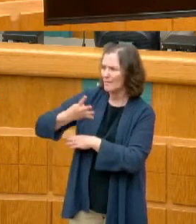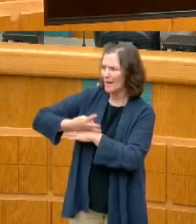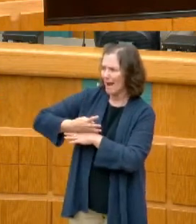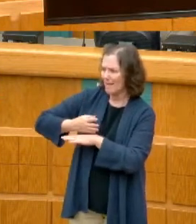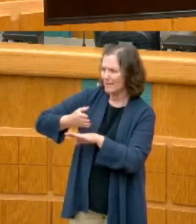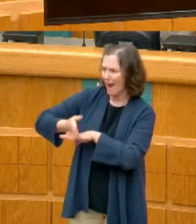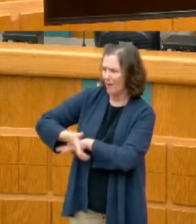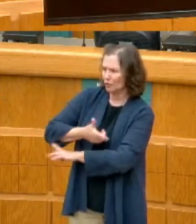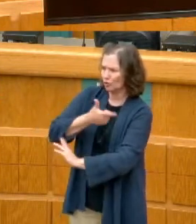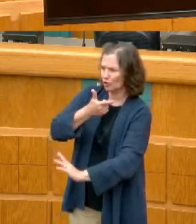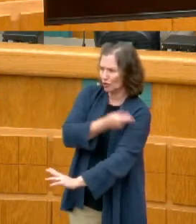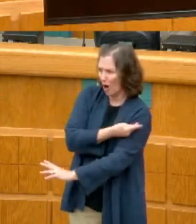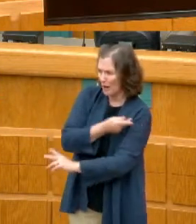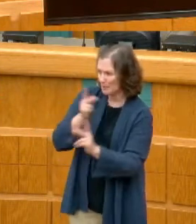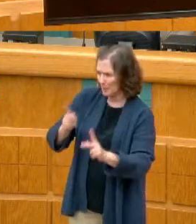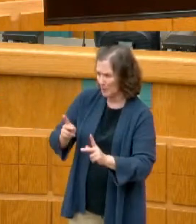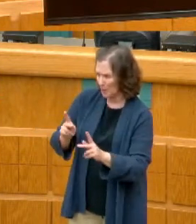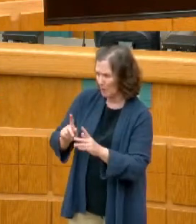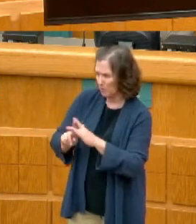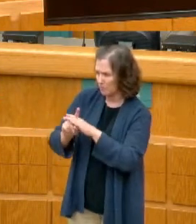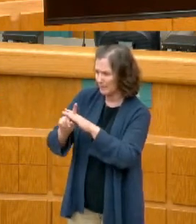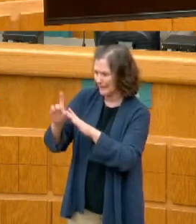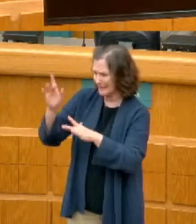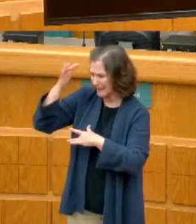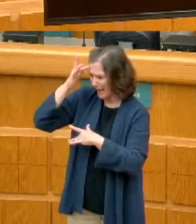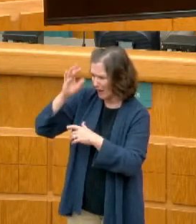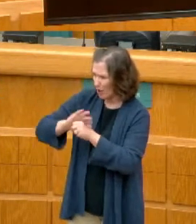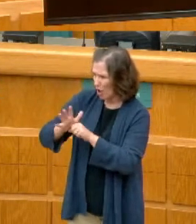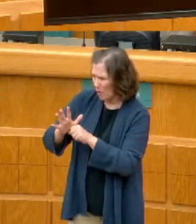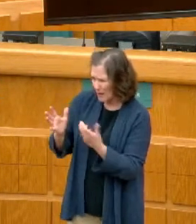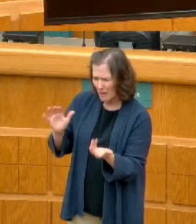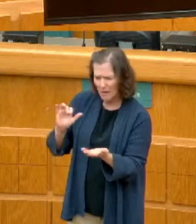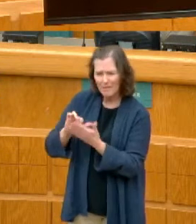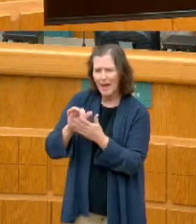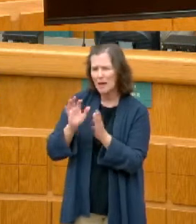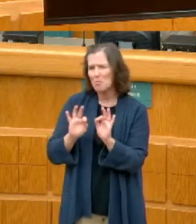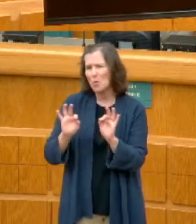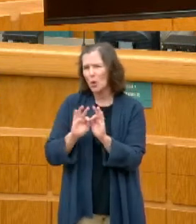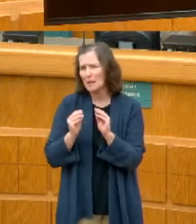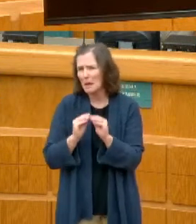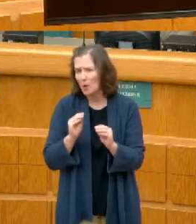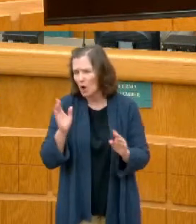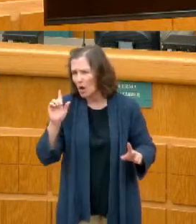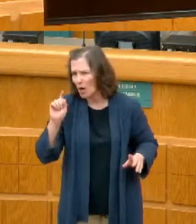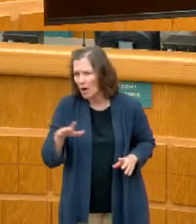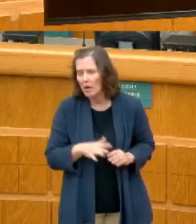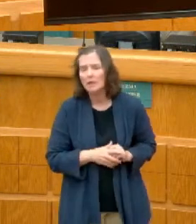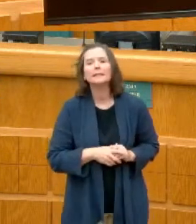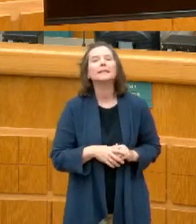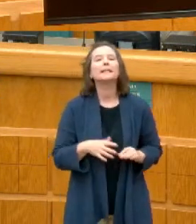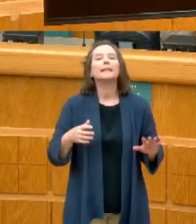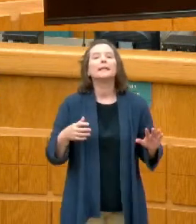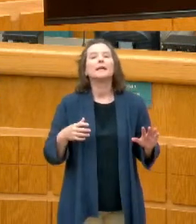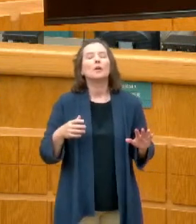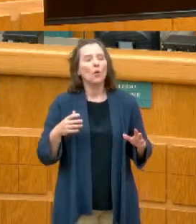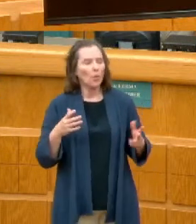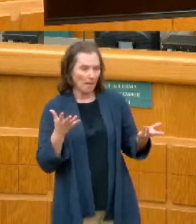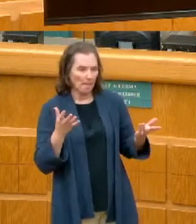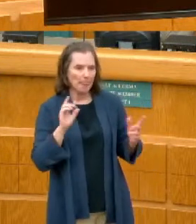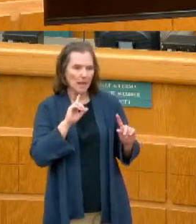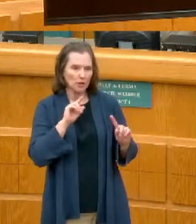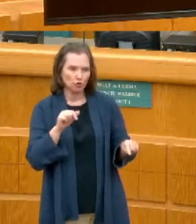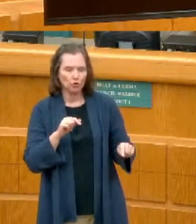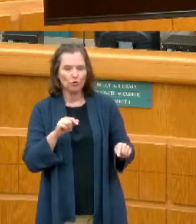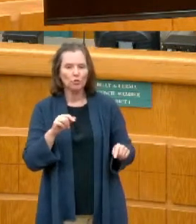that magic number, or is that any truth to that? The ones that we were